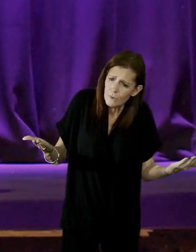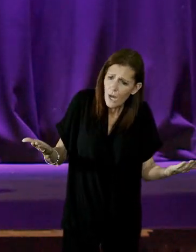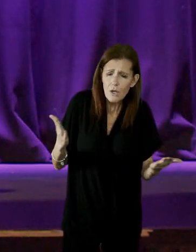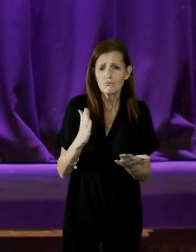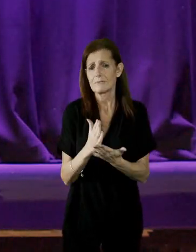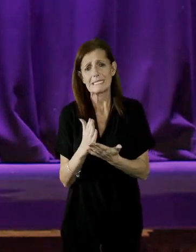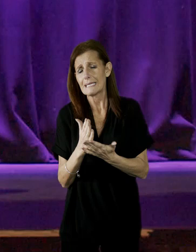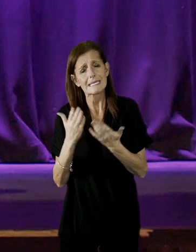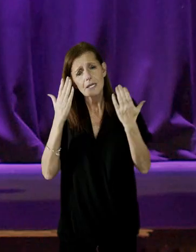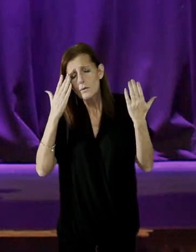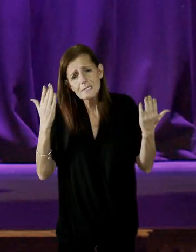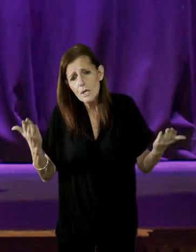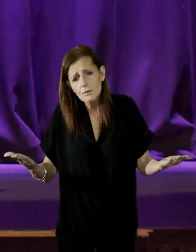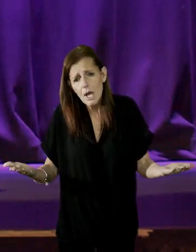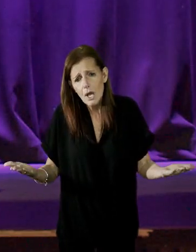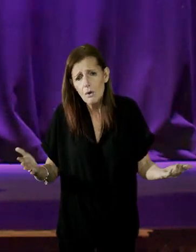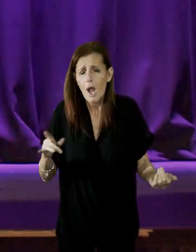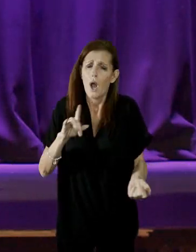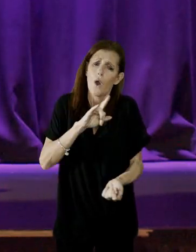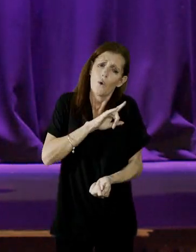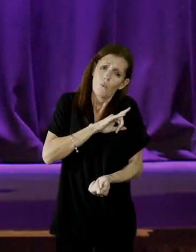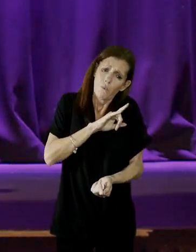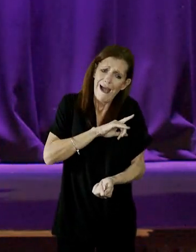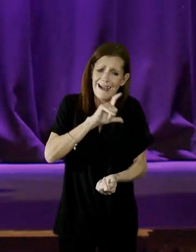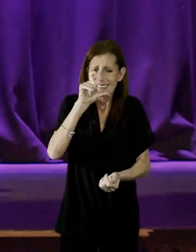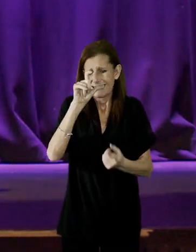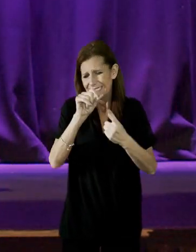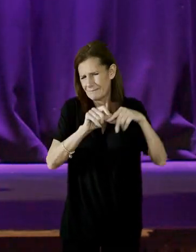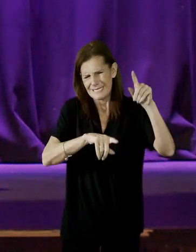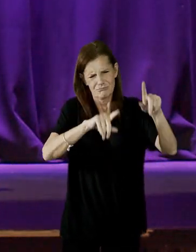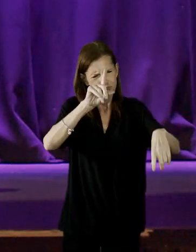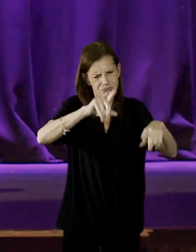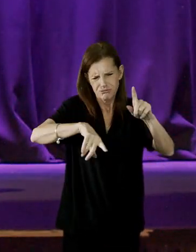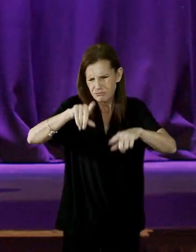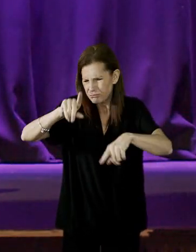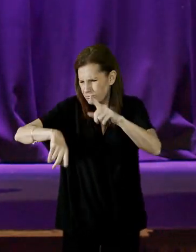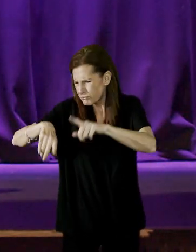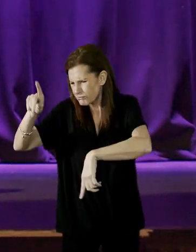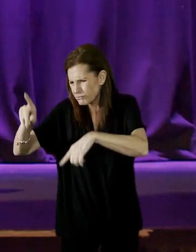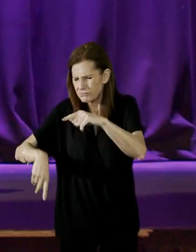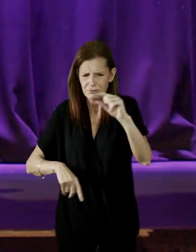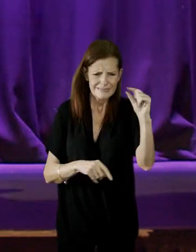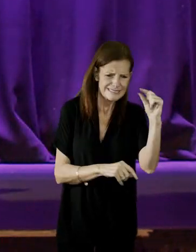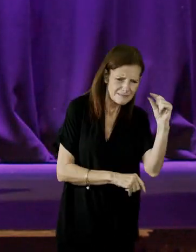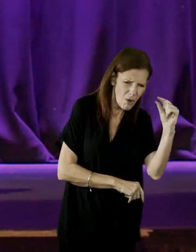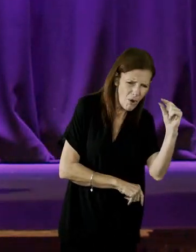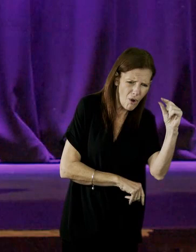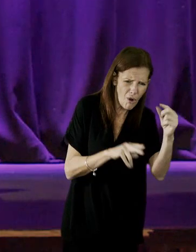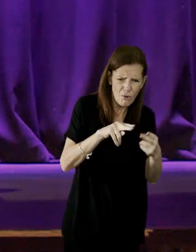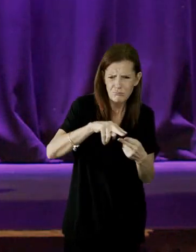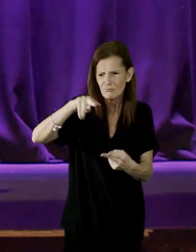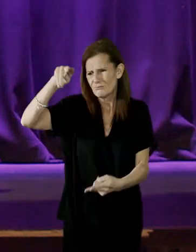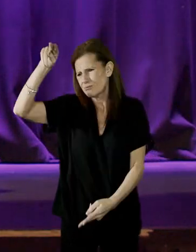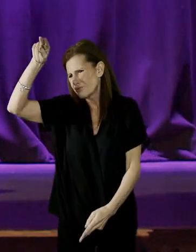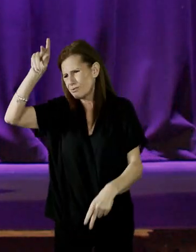minute, because cerebral palsy has different severities and different people with cerebral palsy have different